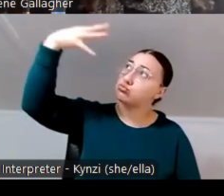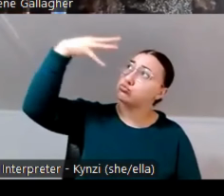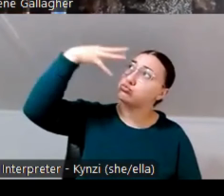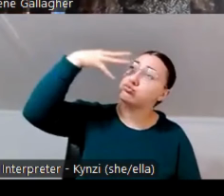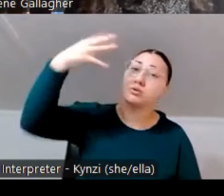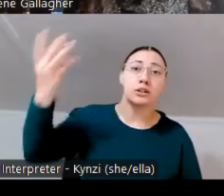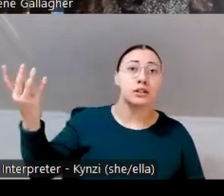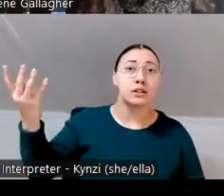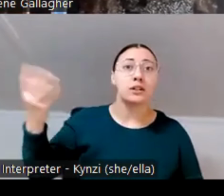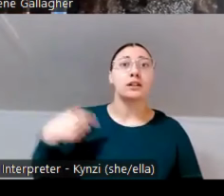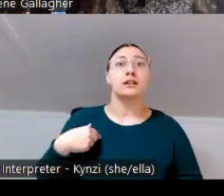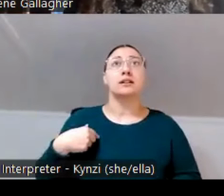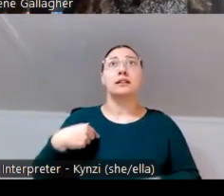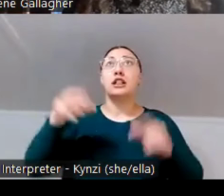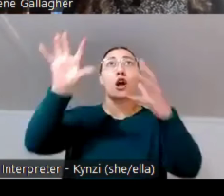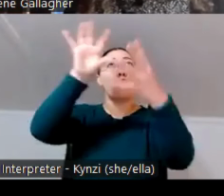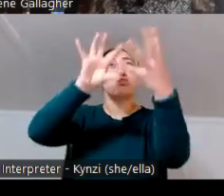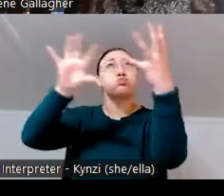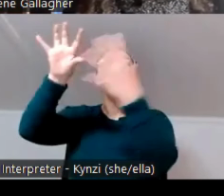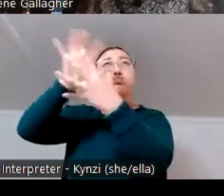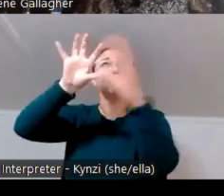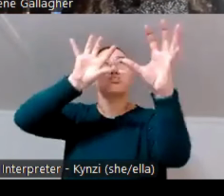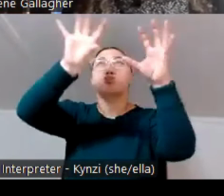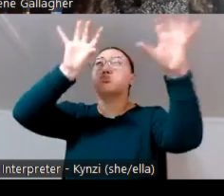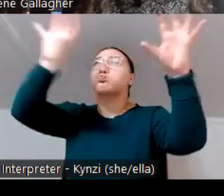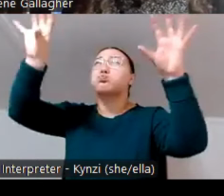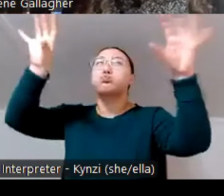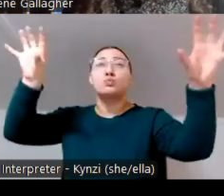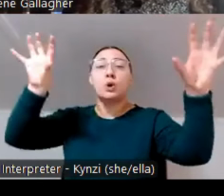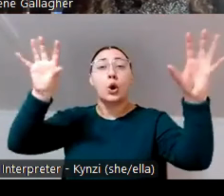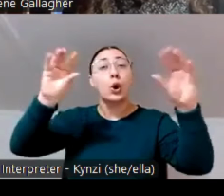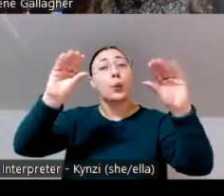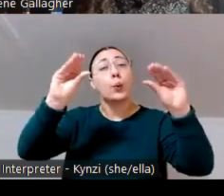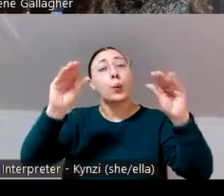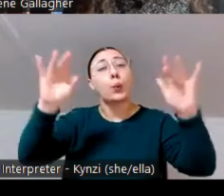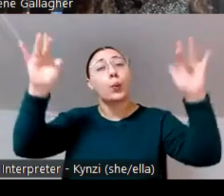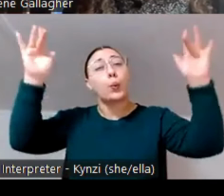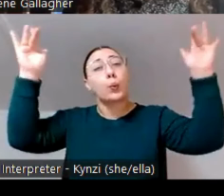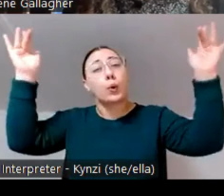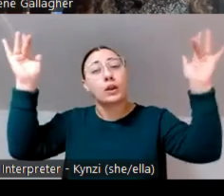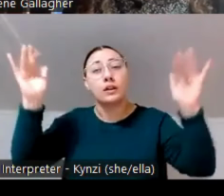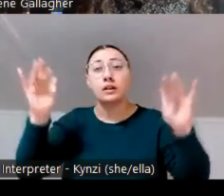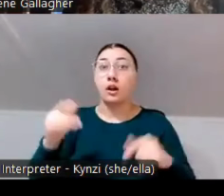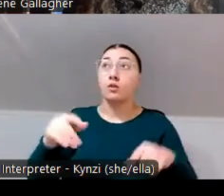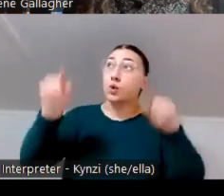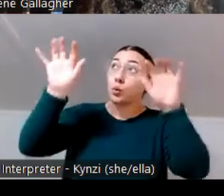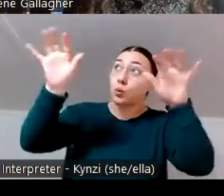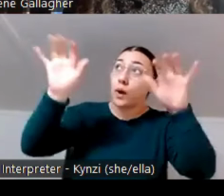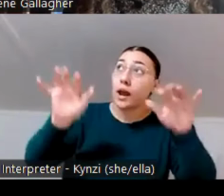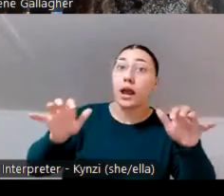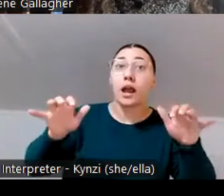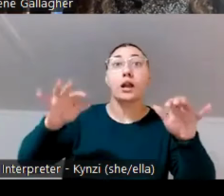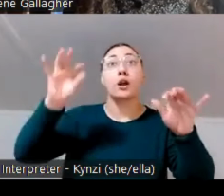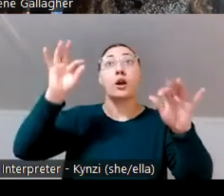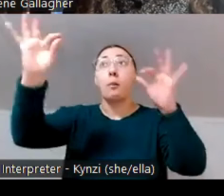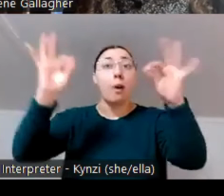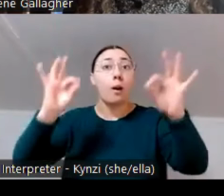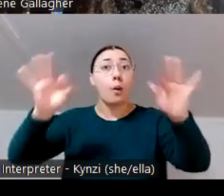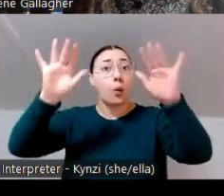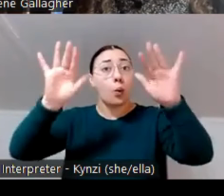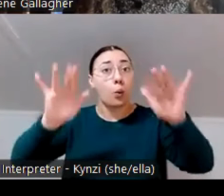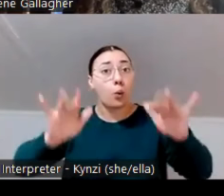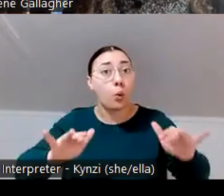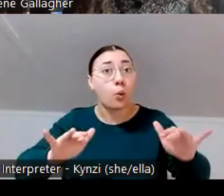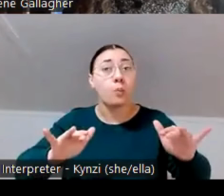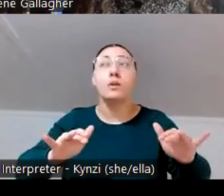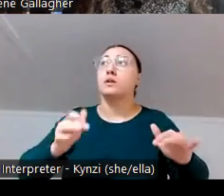sky? When water falls from the sky, whether it's rain or hail or snow, it's called